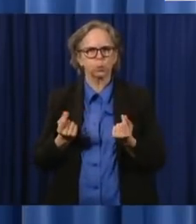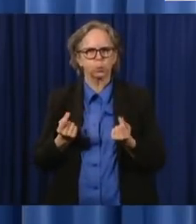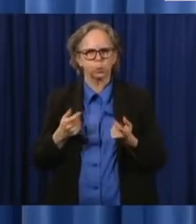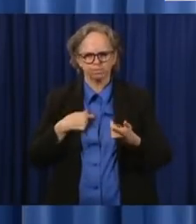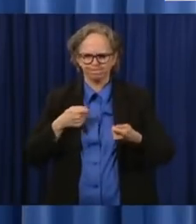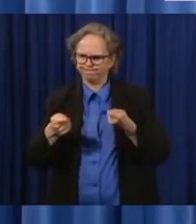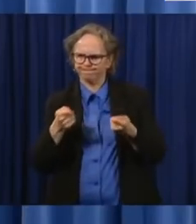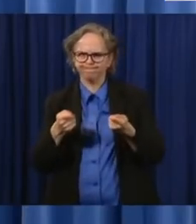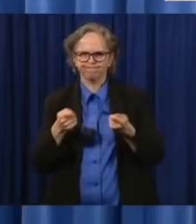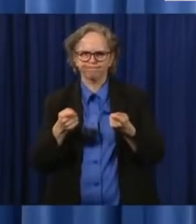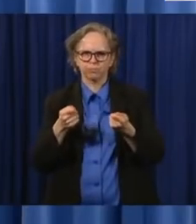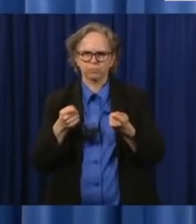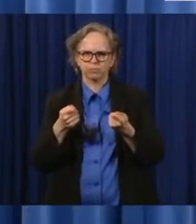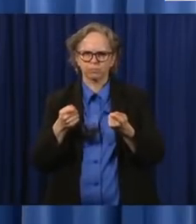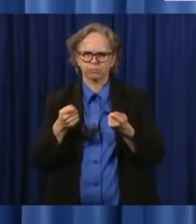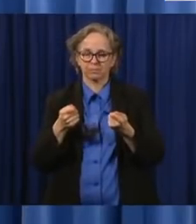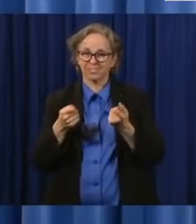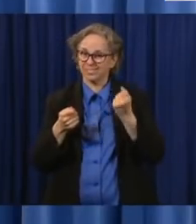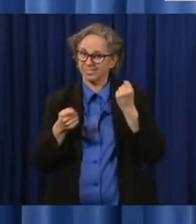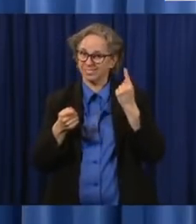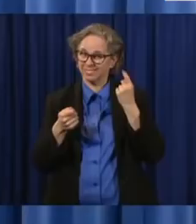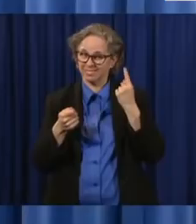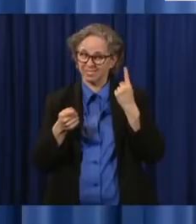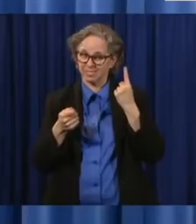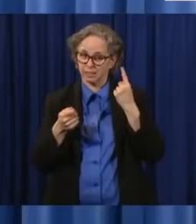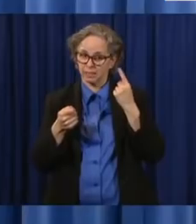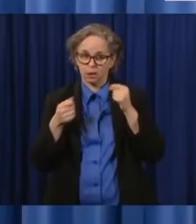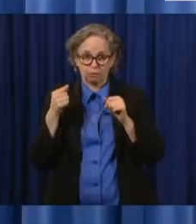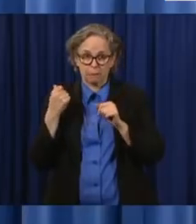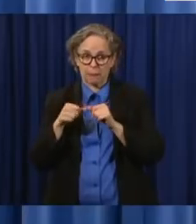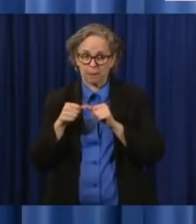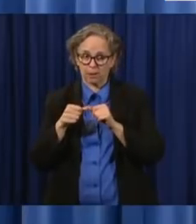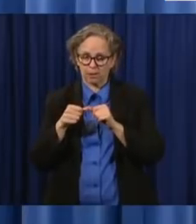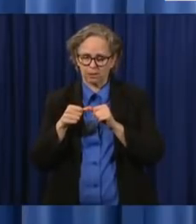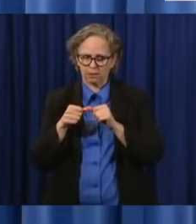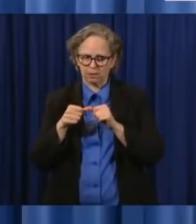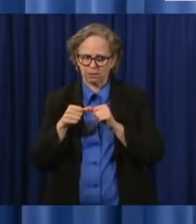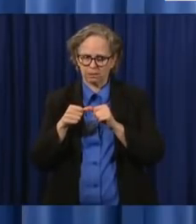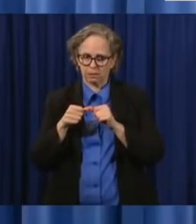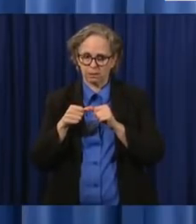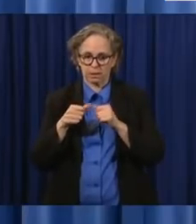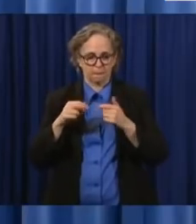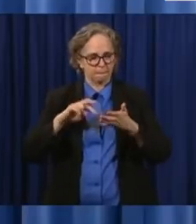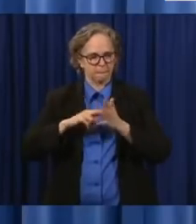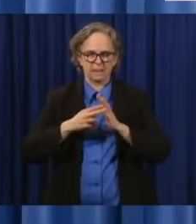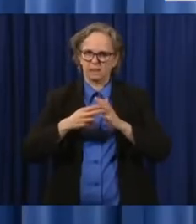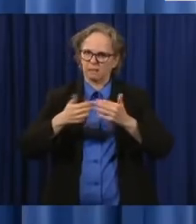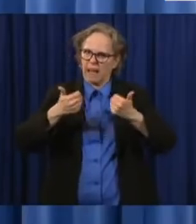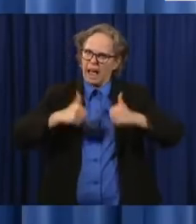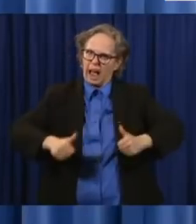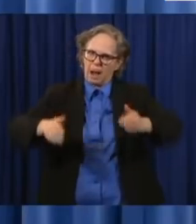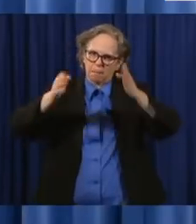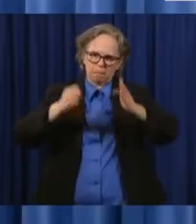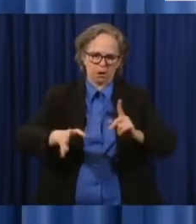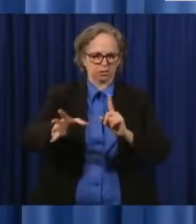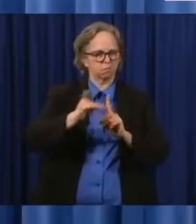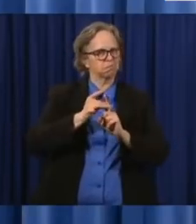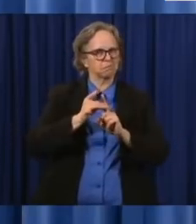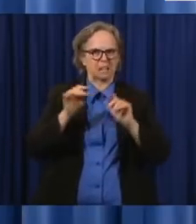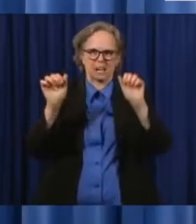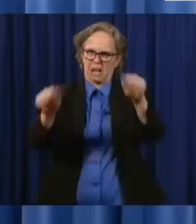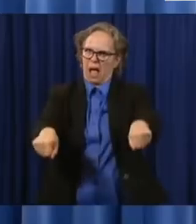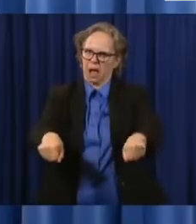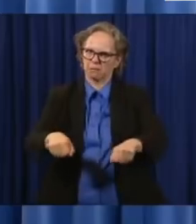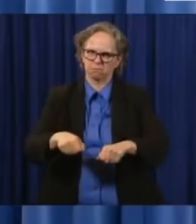get beyond the fact that everybody can be a carrier. And I don't know how this